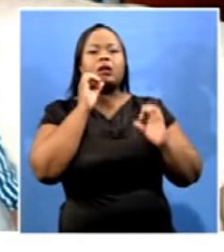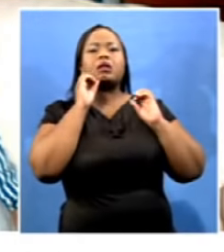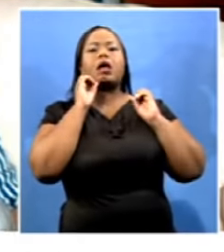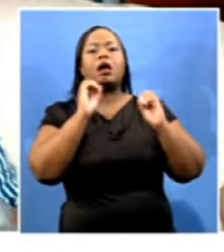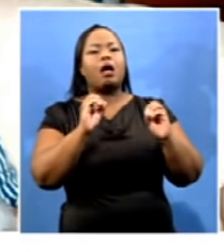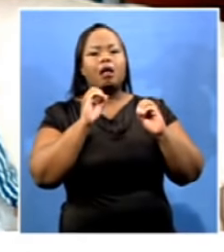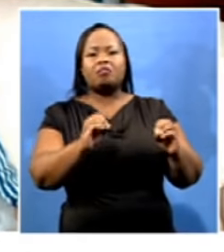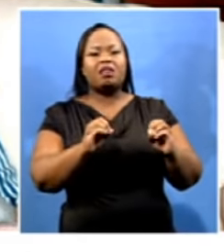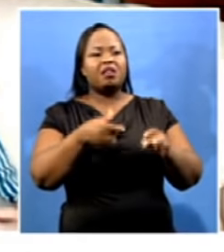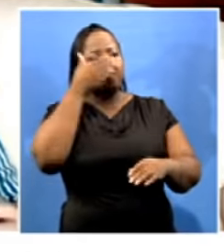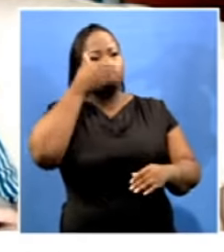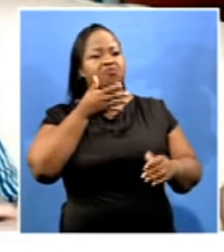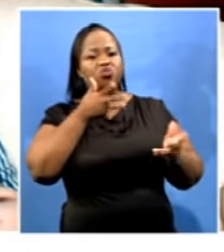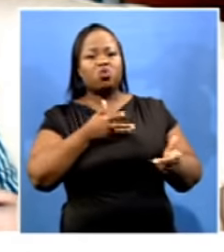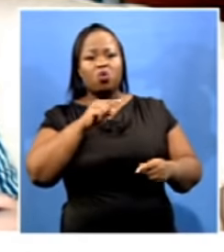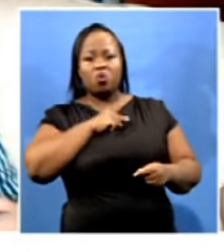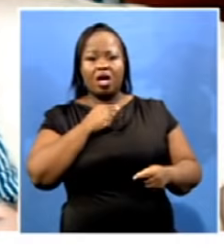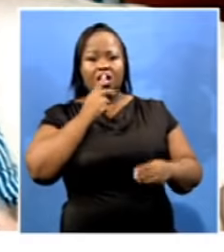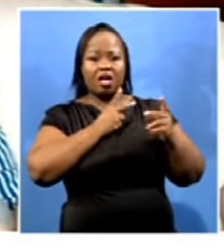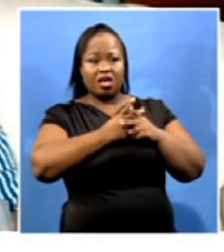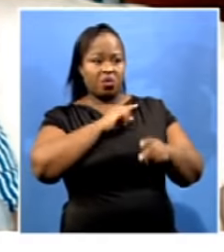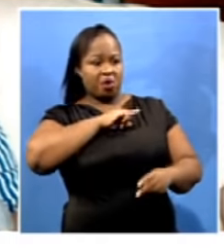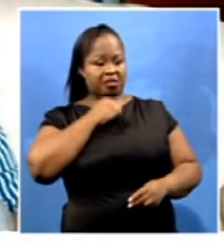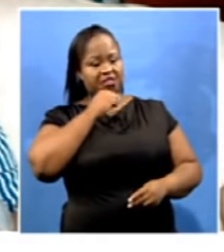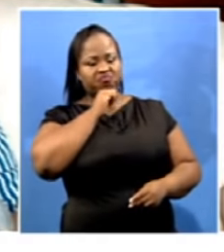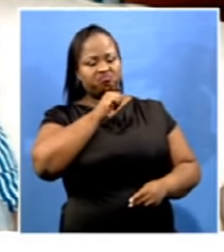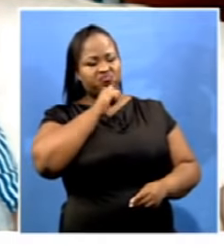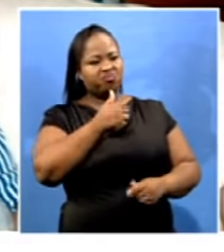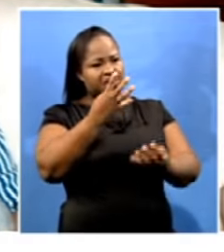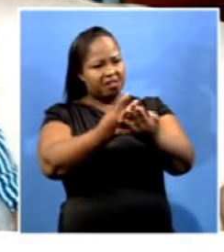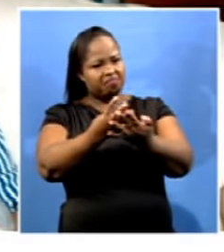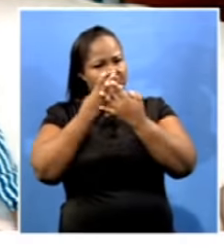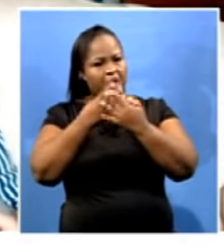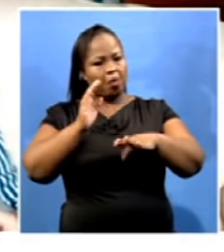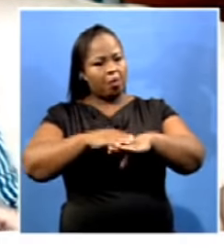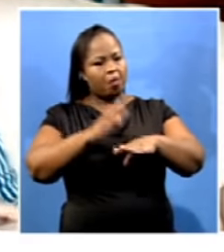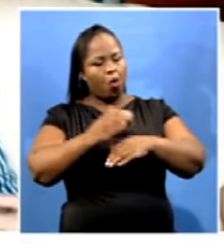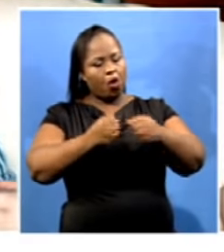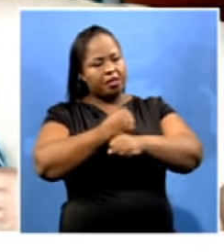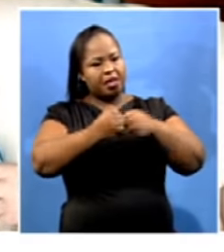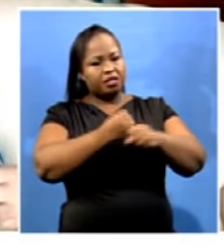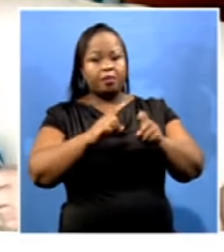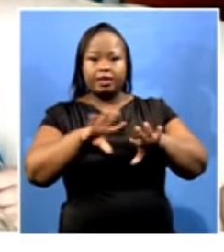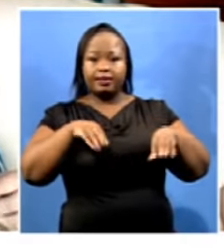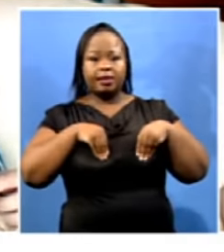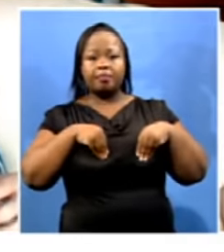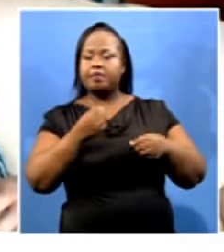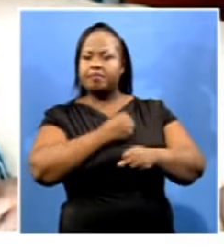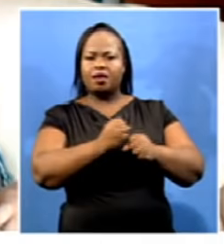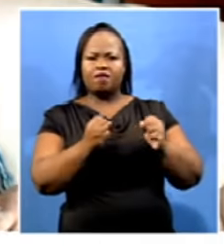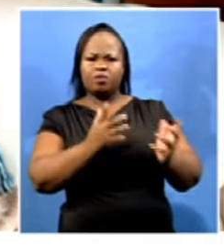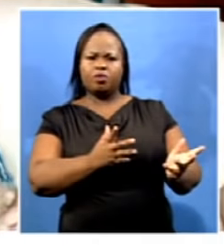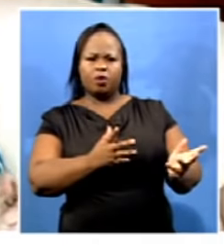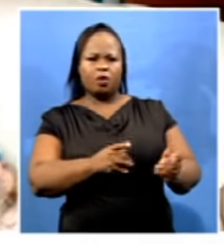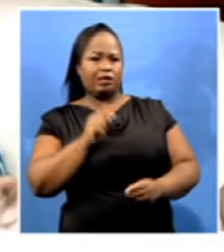in his words said, he would rather spend more time in jail than admit to the crime that he's been convicted to. I mean,